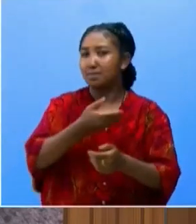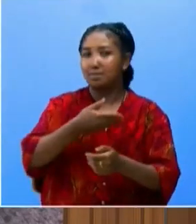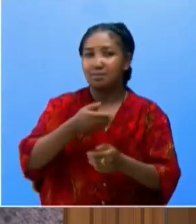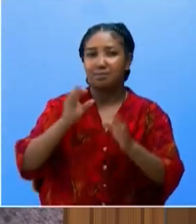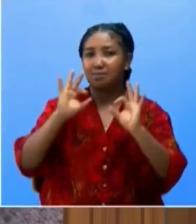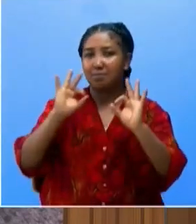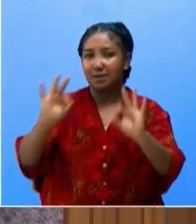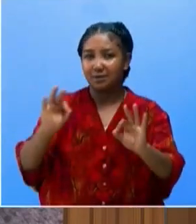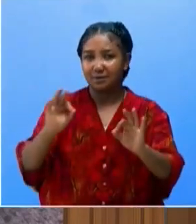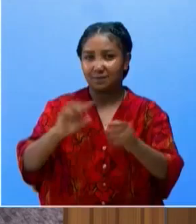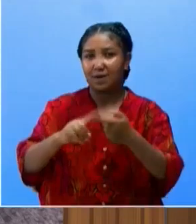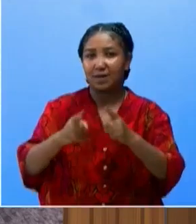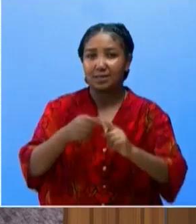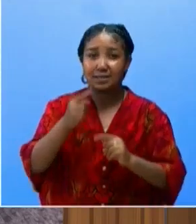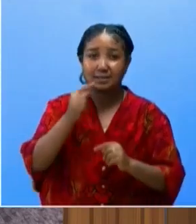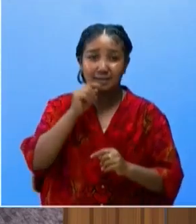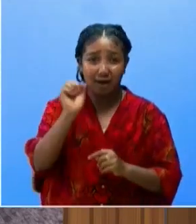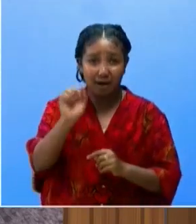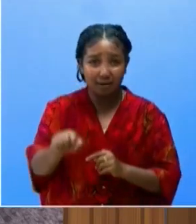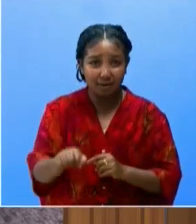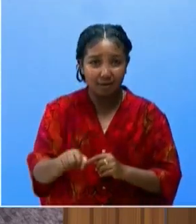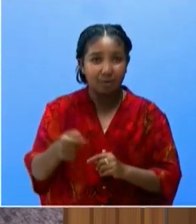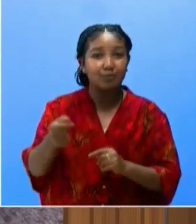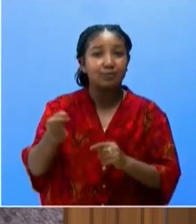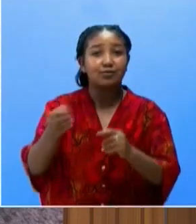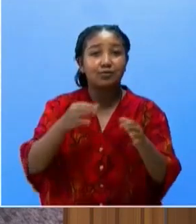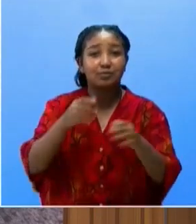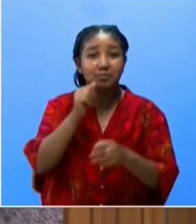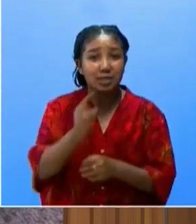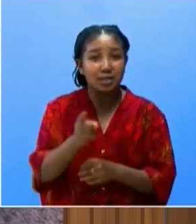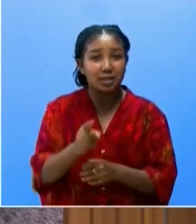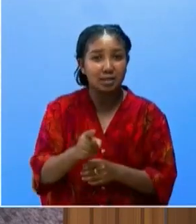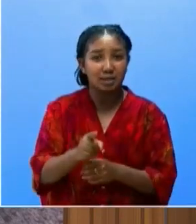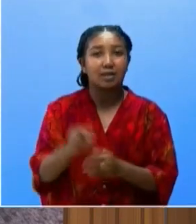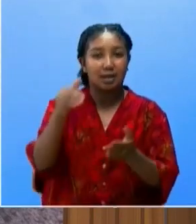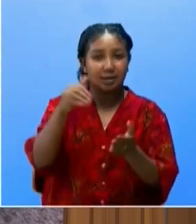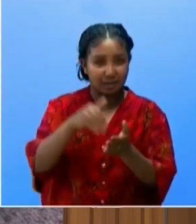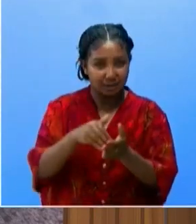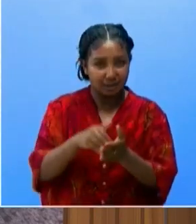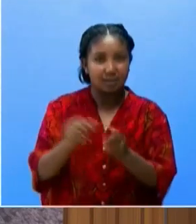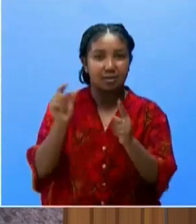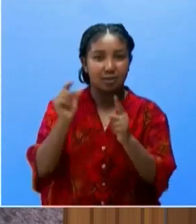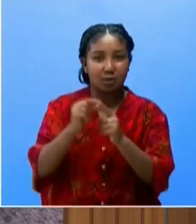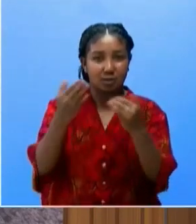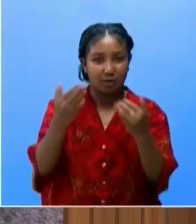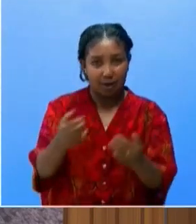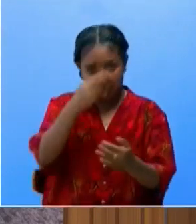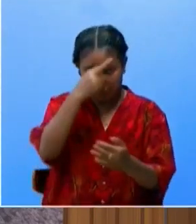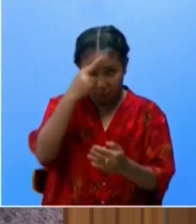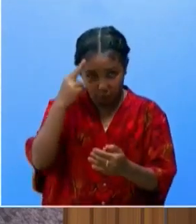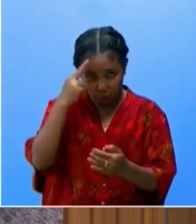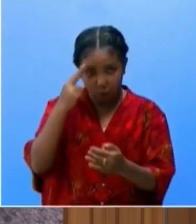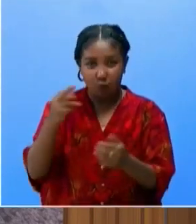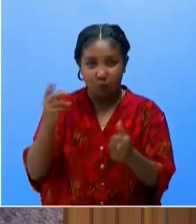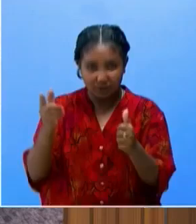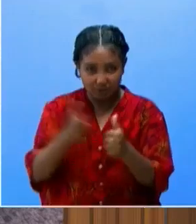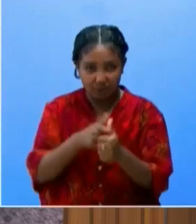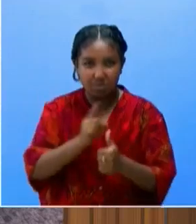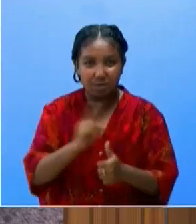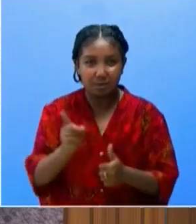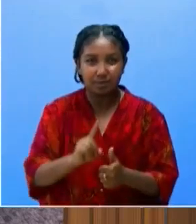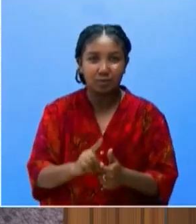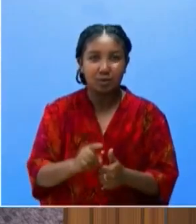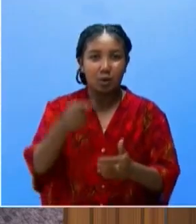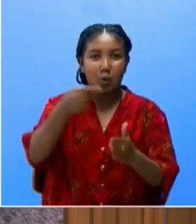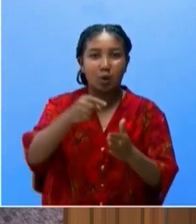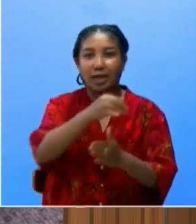friend, Tigist. Right? What do I say about her? Let us see the words now, because we begin by saying what? What